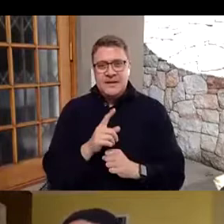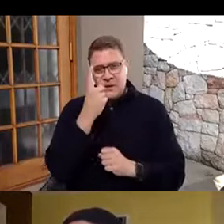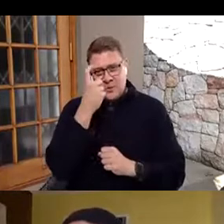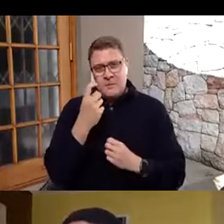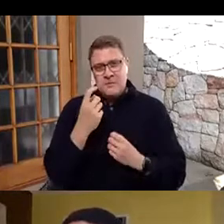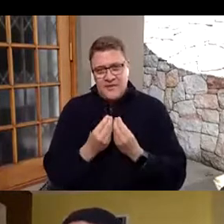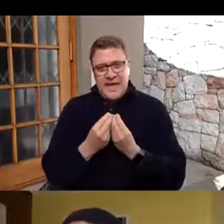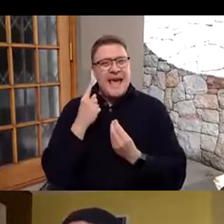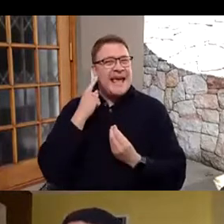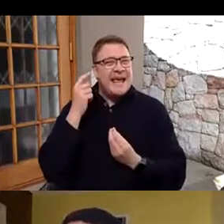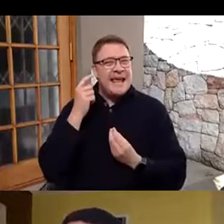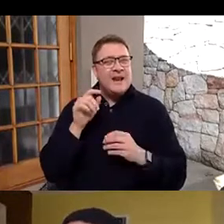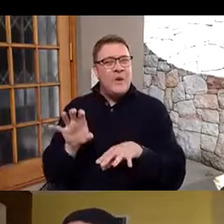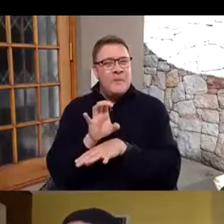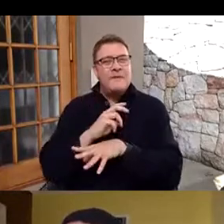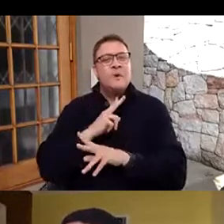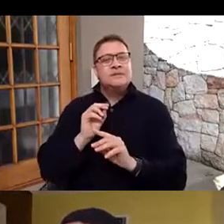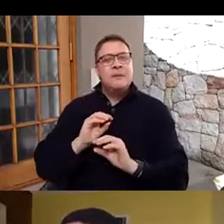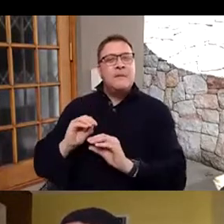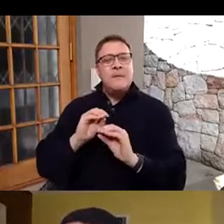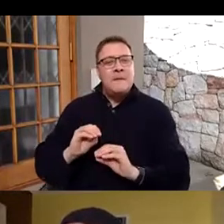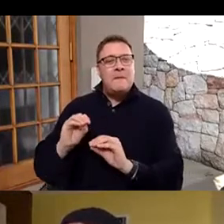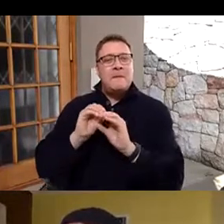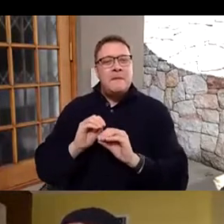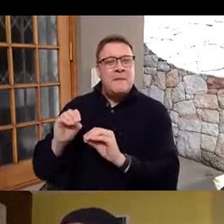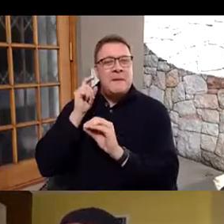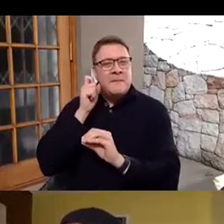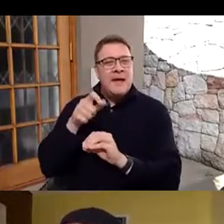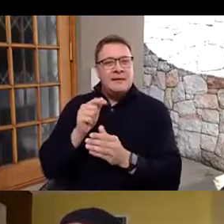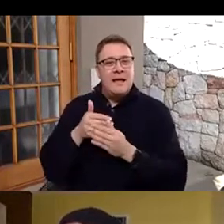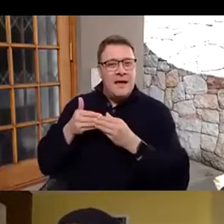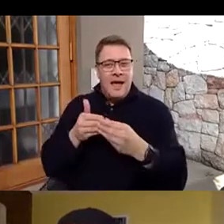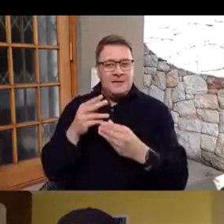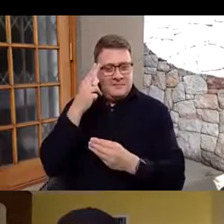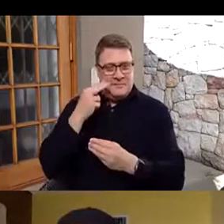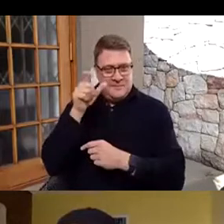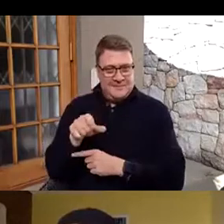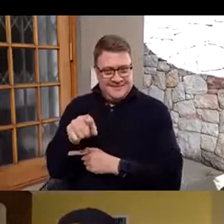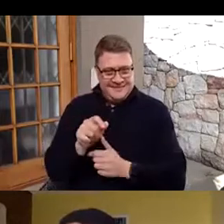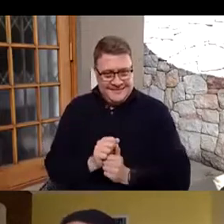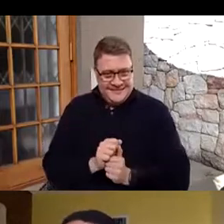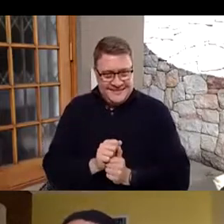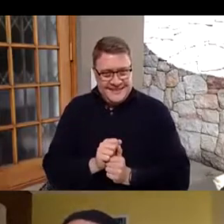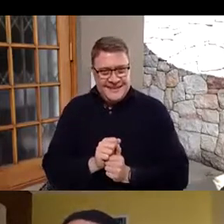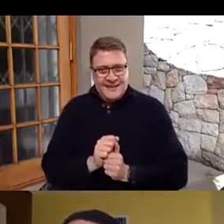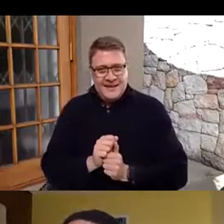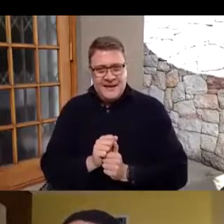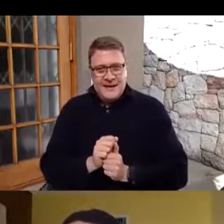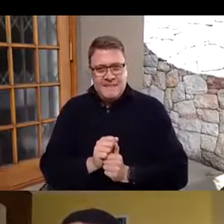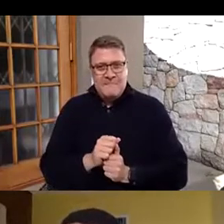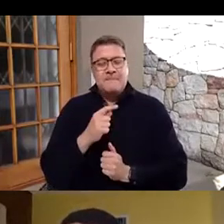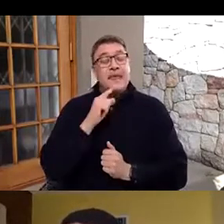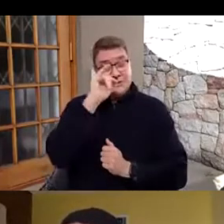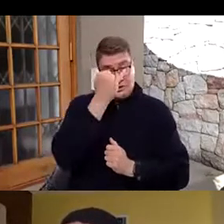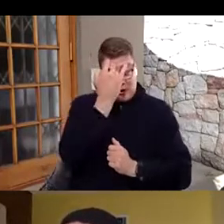that Audio sub I menu. think we need to click pay this button. attention to Stop video. is Video sub menu. that Close. Open chat sometimes panel. Share screen button.